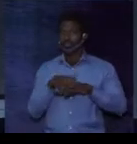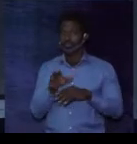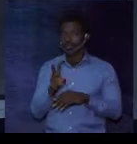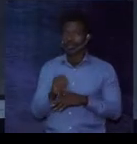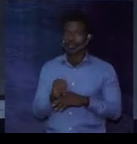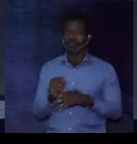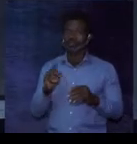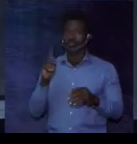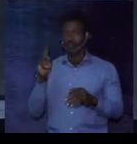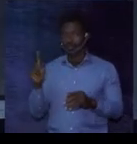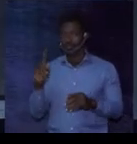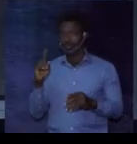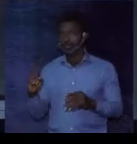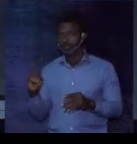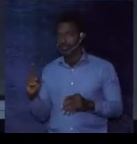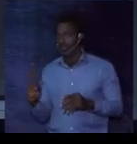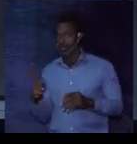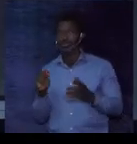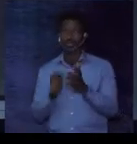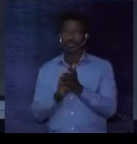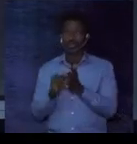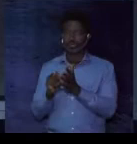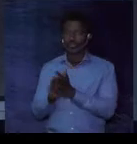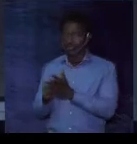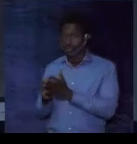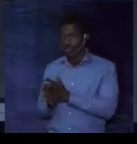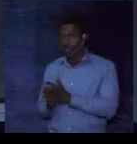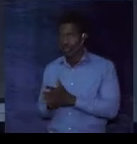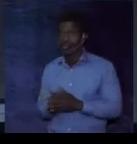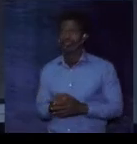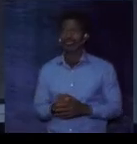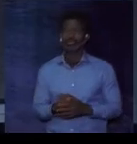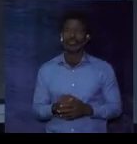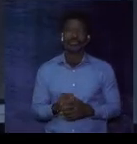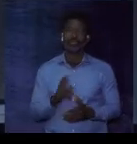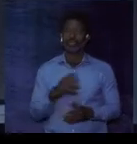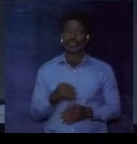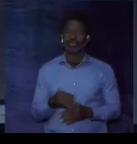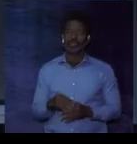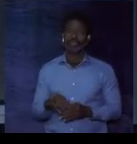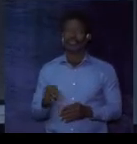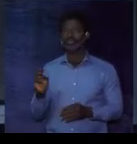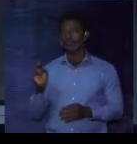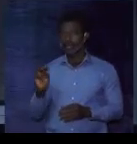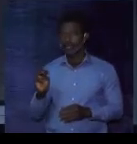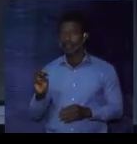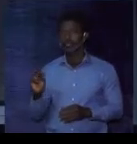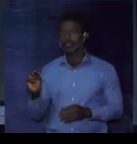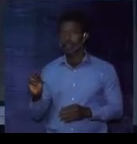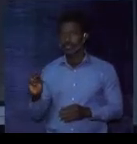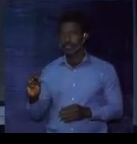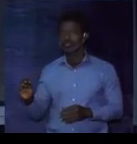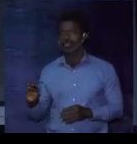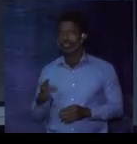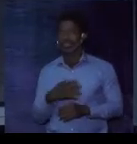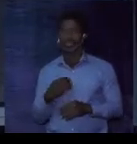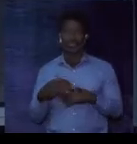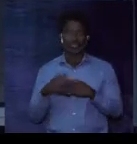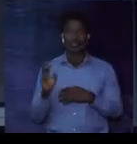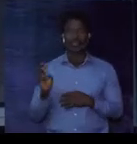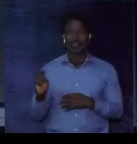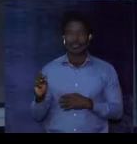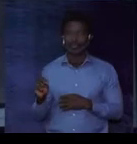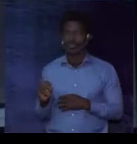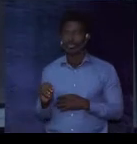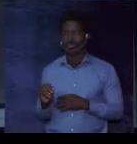which is 1,000, 1,000, 1,000, 1,000. Now that's it. This one will take a million, and then this is million. And